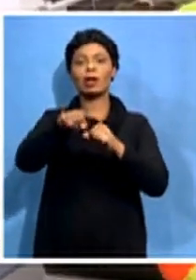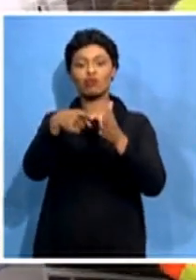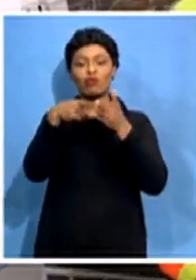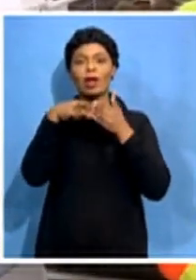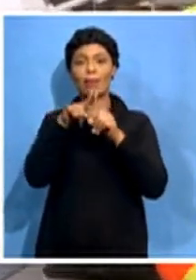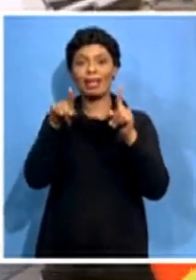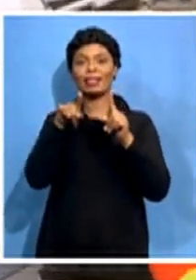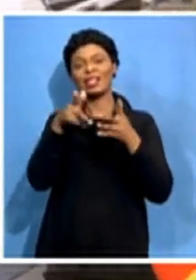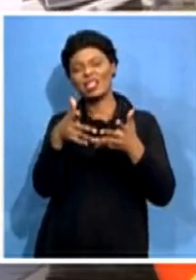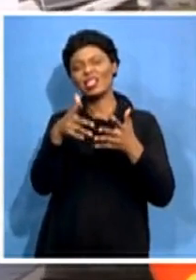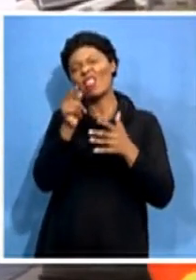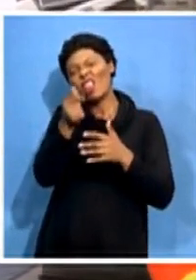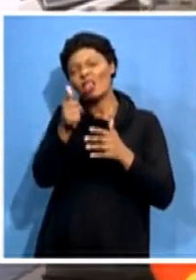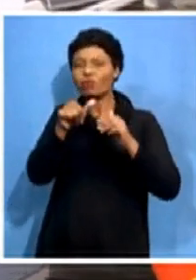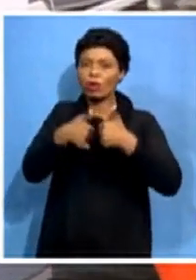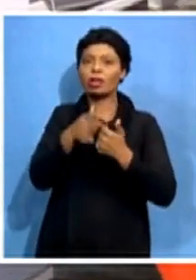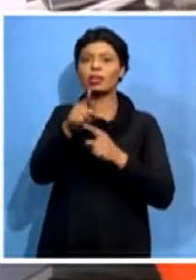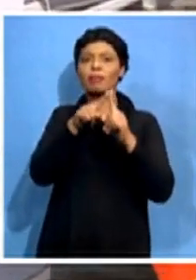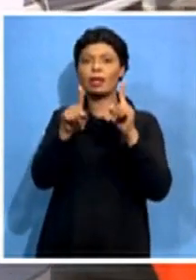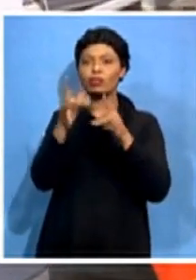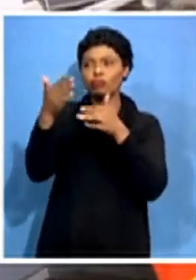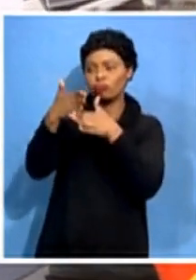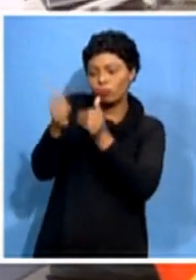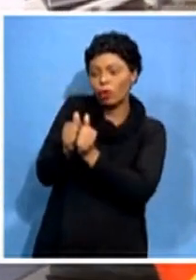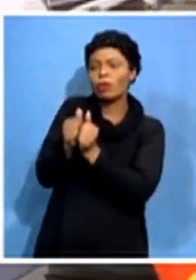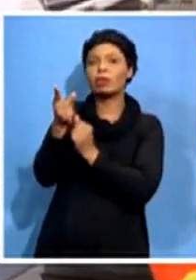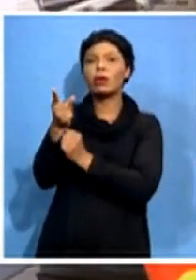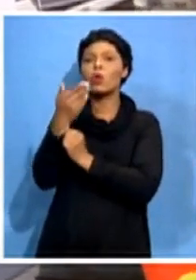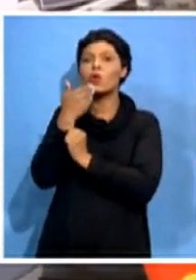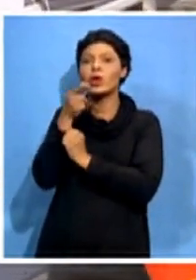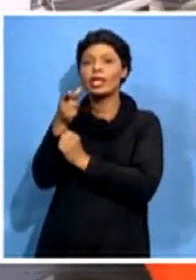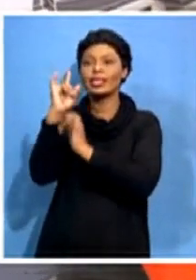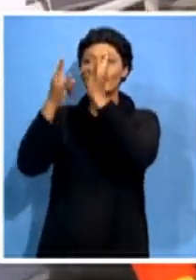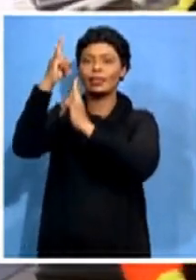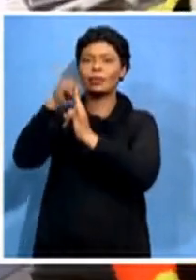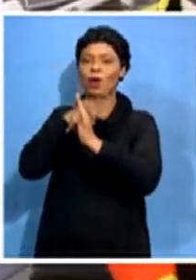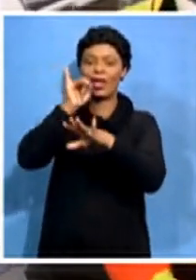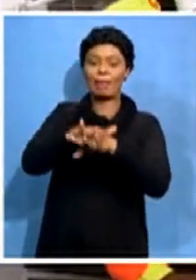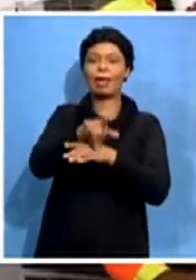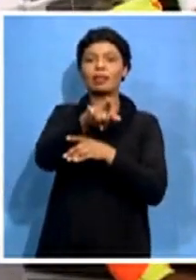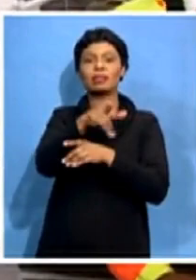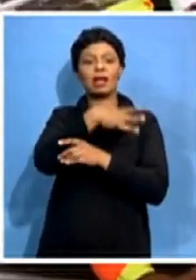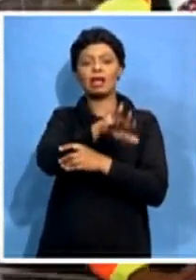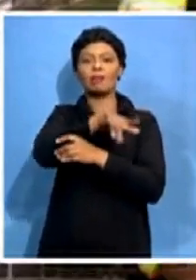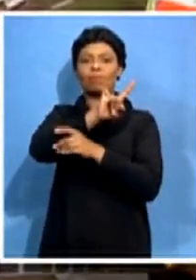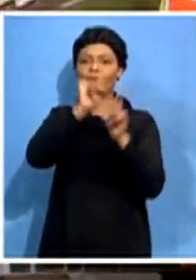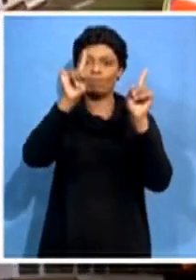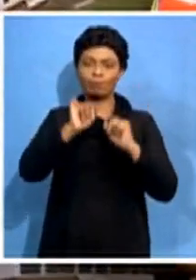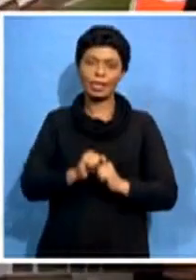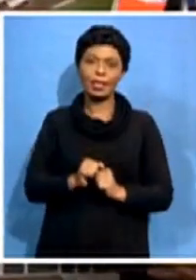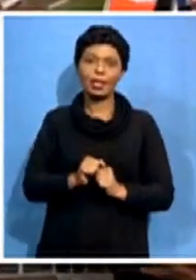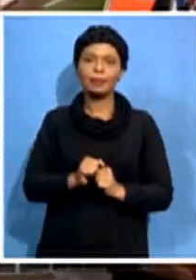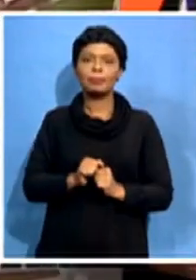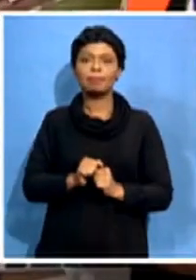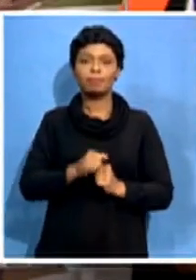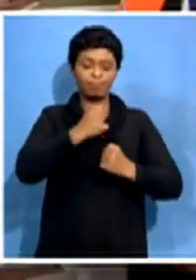in that regard to make sure that it doesn't impact adversely. I've done my part on the construction side, technically, in terms of progress